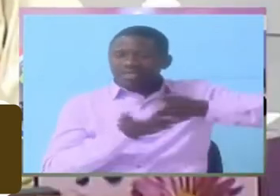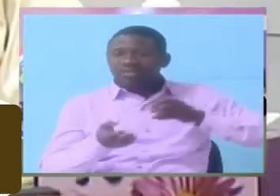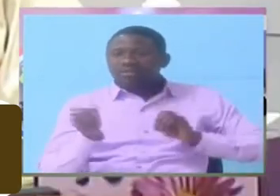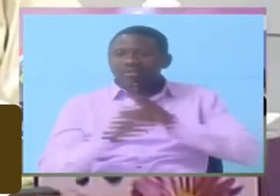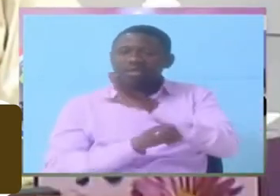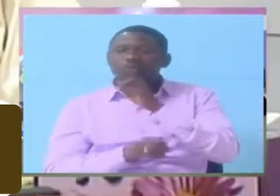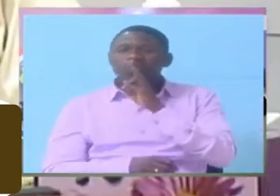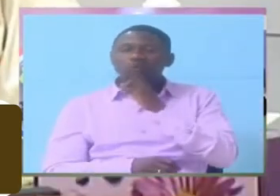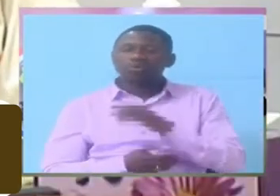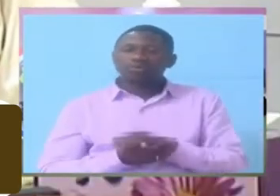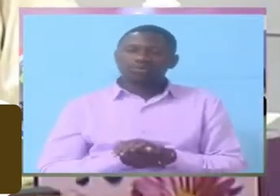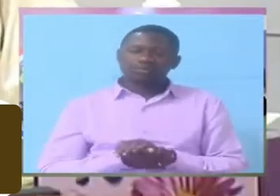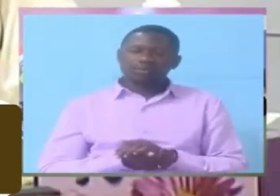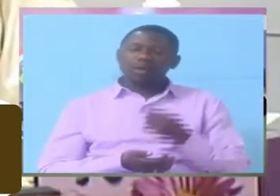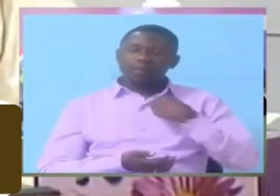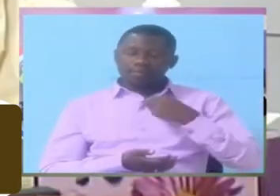it.